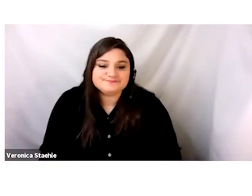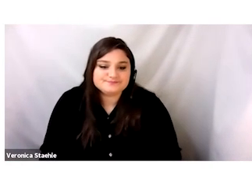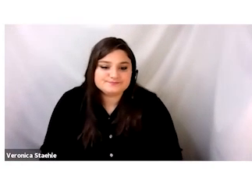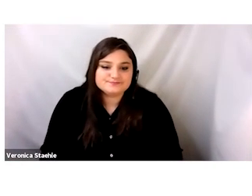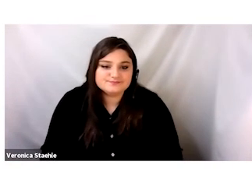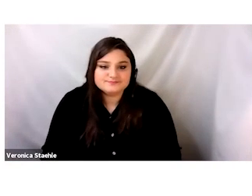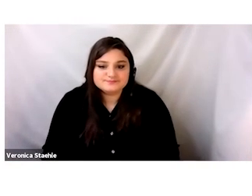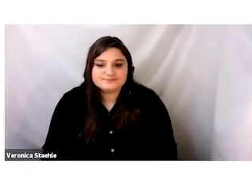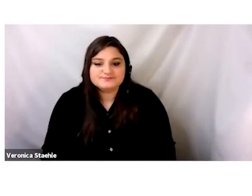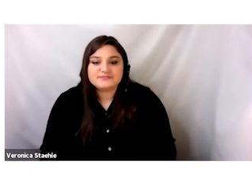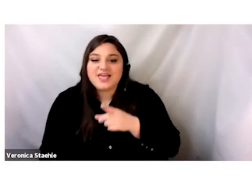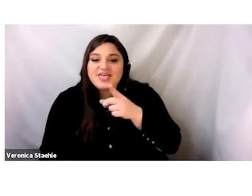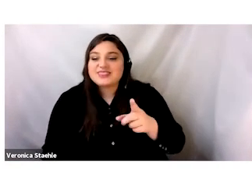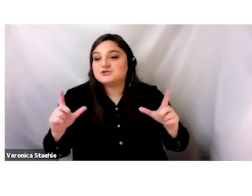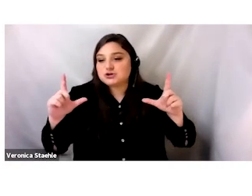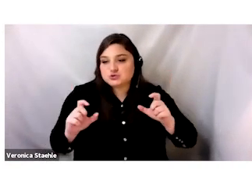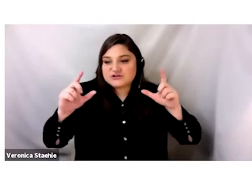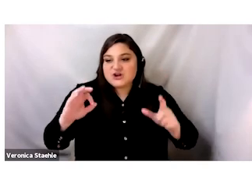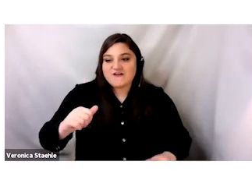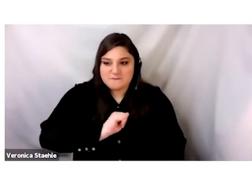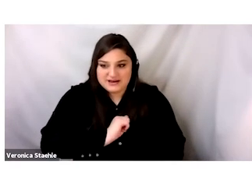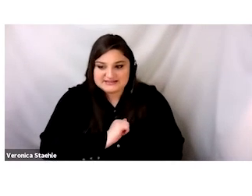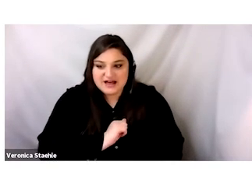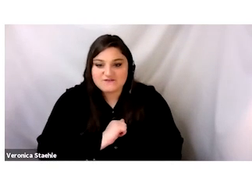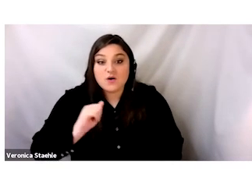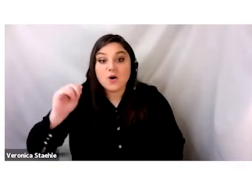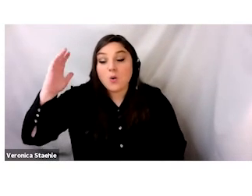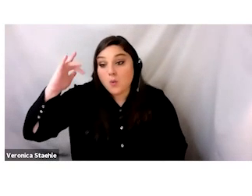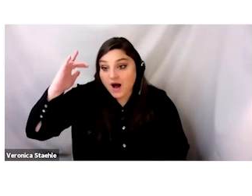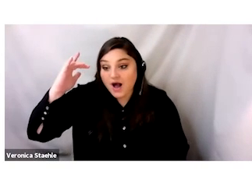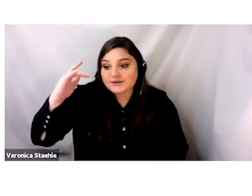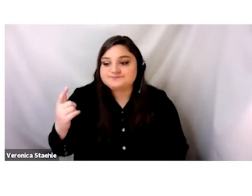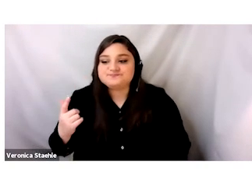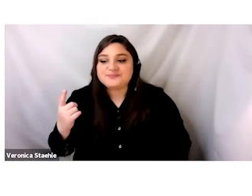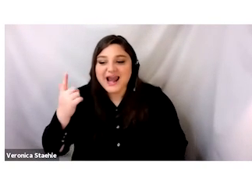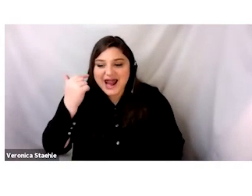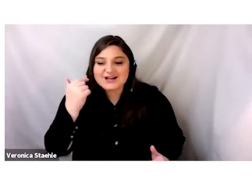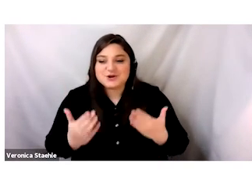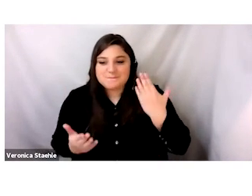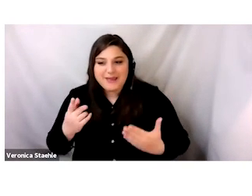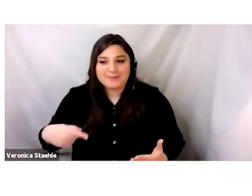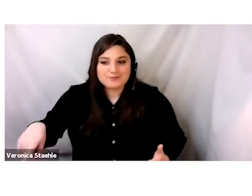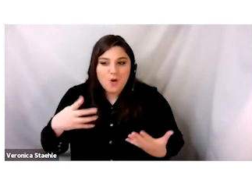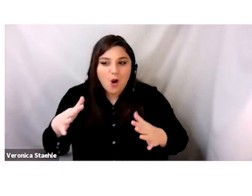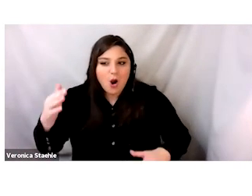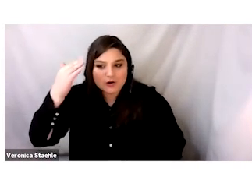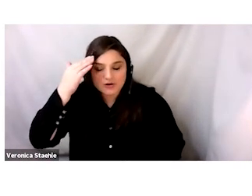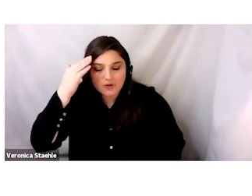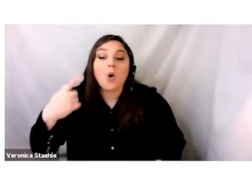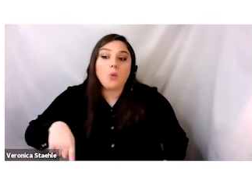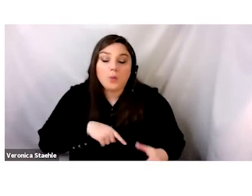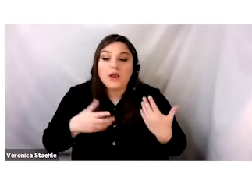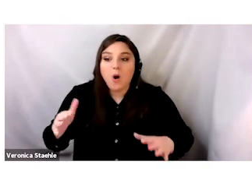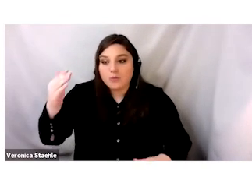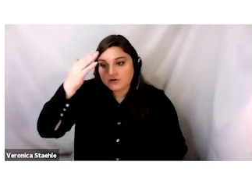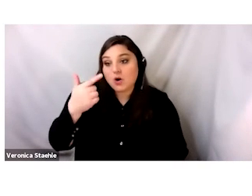We include the screenshot of me here because last year, as we know, George Floyd